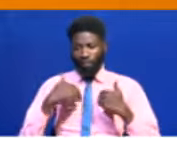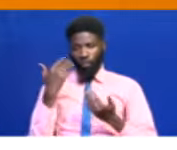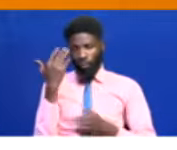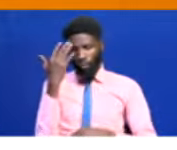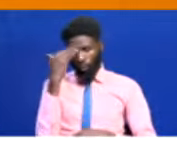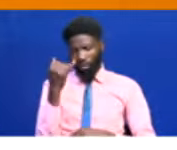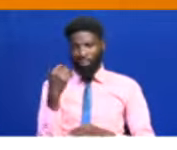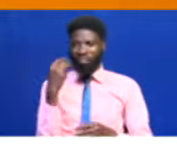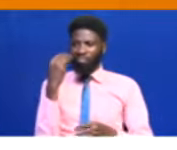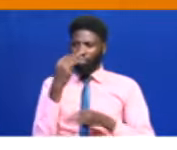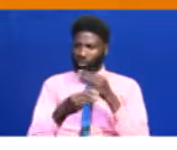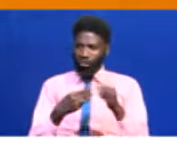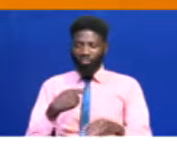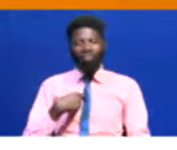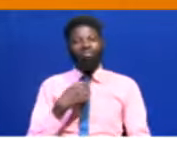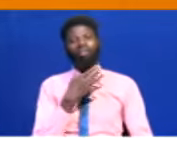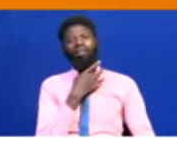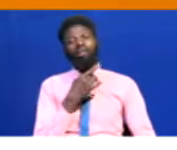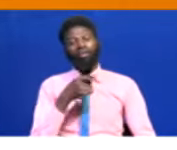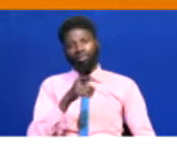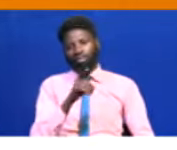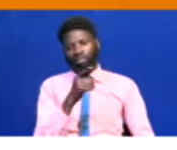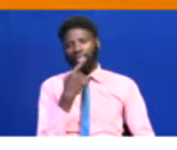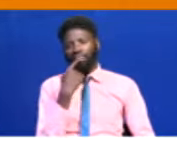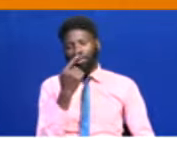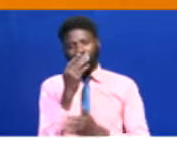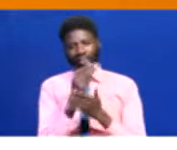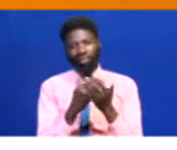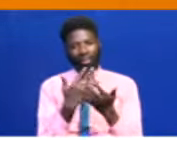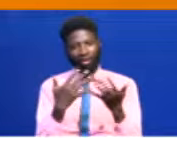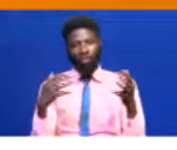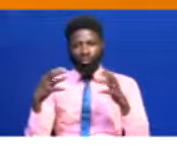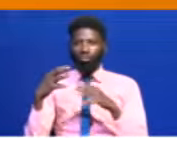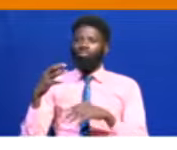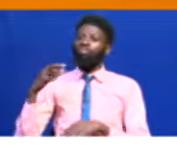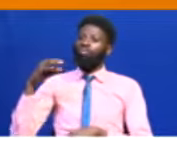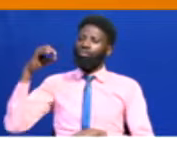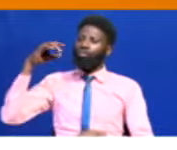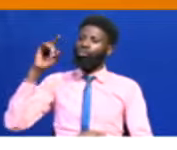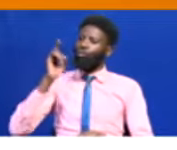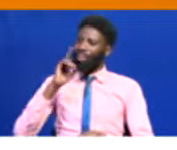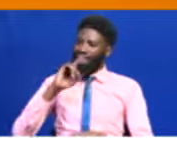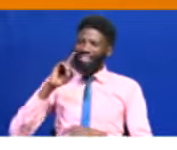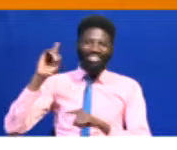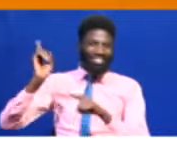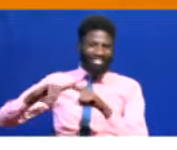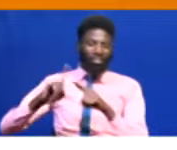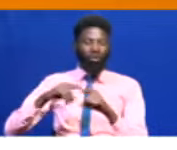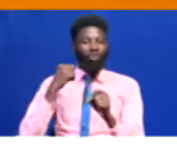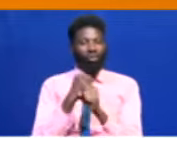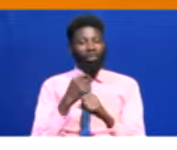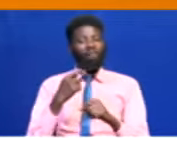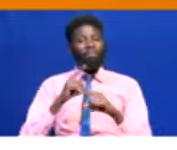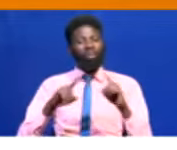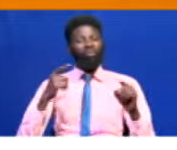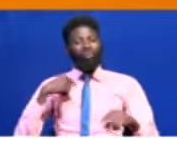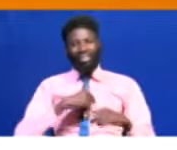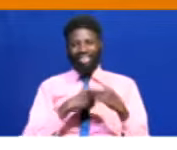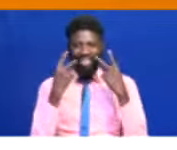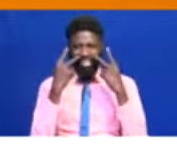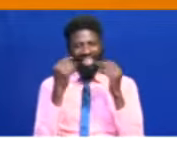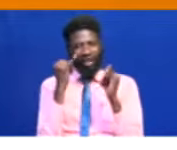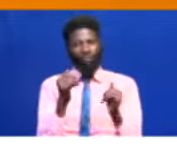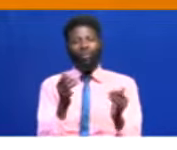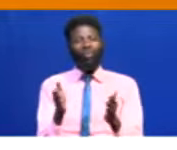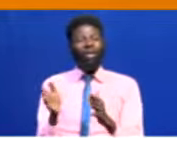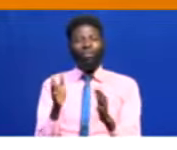used. Right. And I like that you have said that there are things that the Jua Kali is going to be right, doing. Right, right. When you talk about affordable, we are also seeing emerging trends when it comes to building and construction, where we are